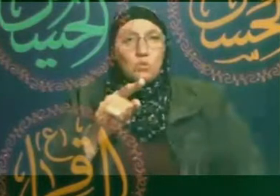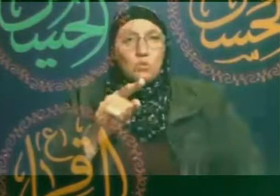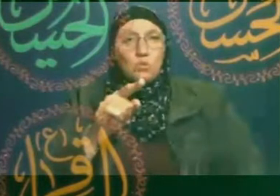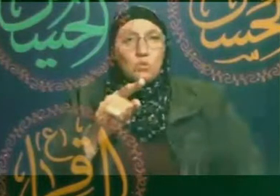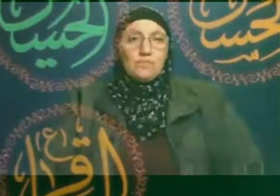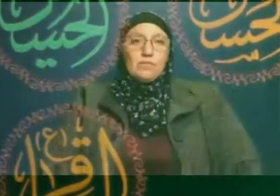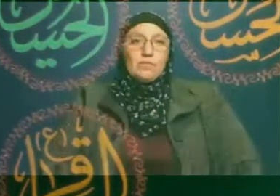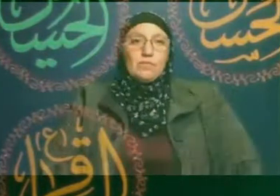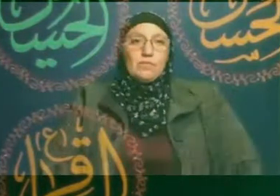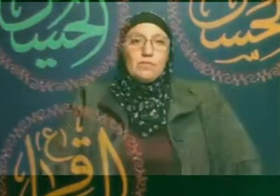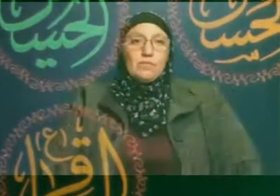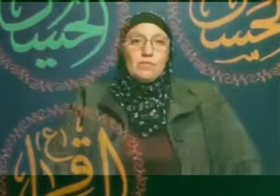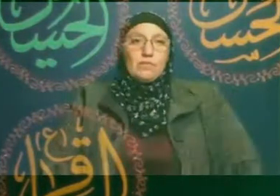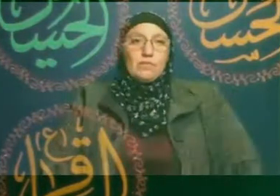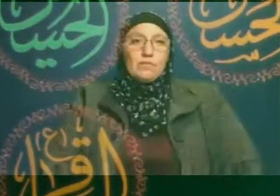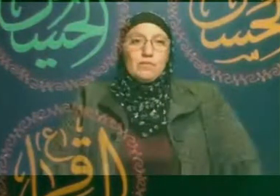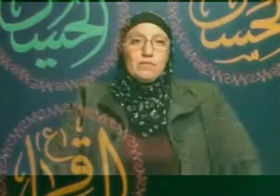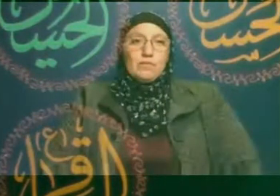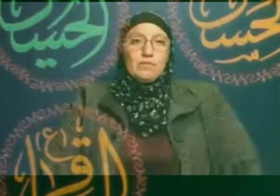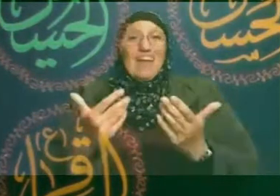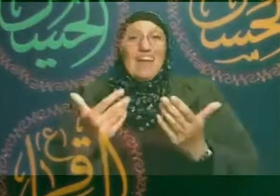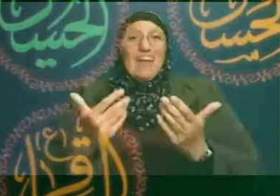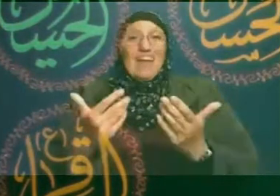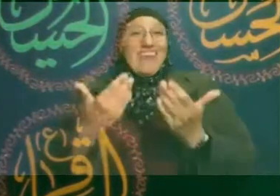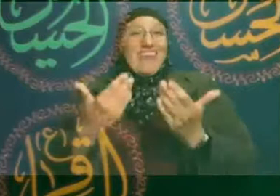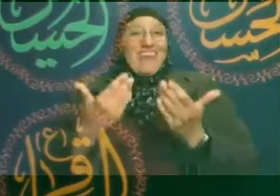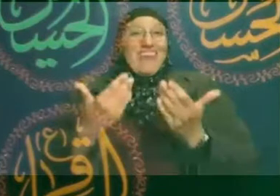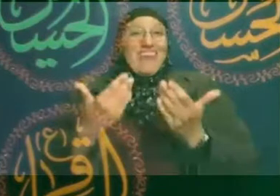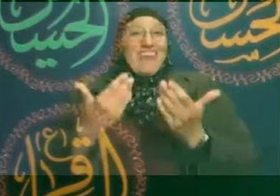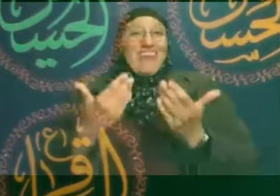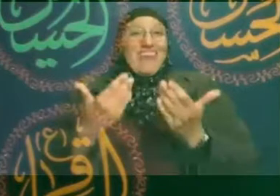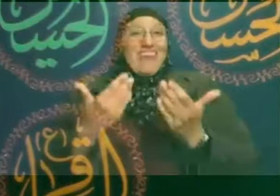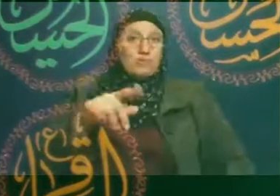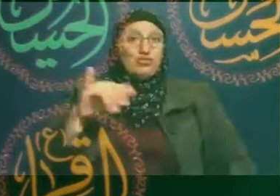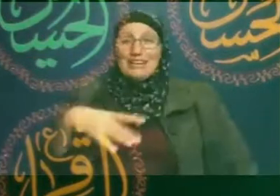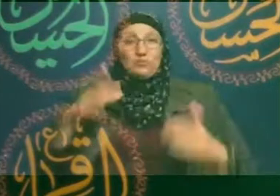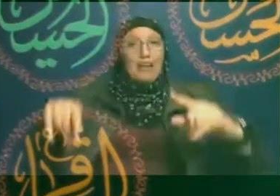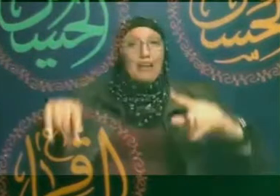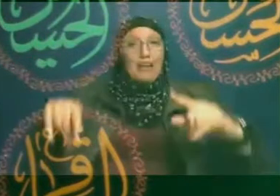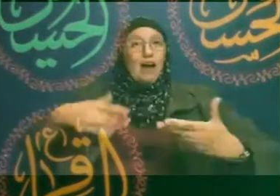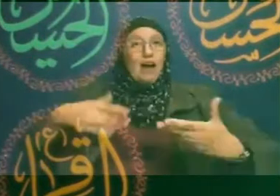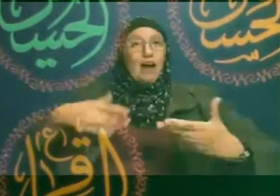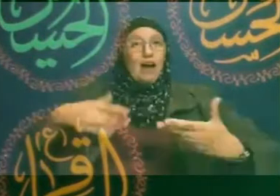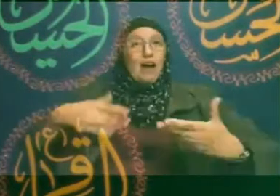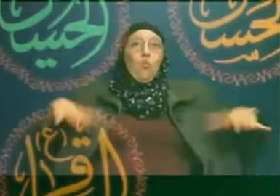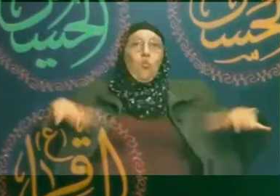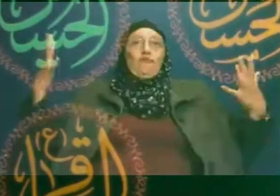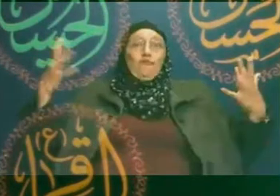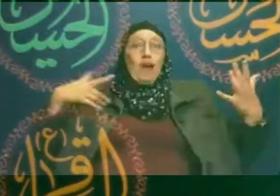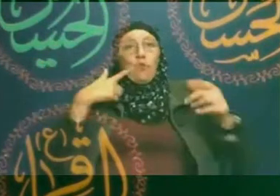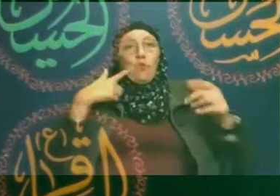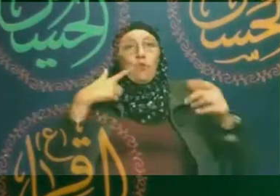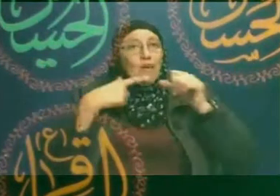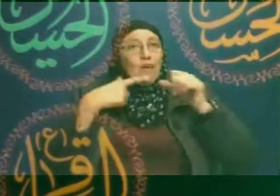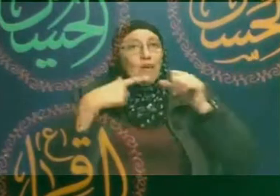I am already there for you. You just need to open the antenna on the receiver, and then the communication will be on. May the